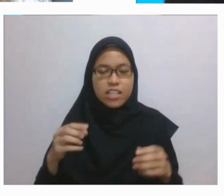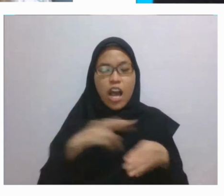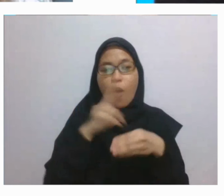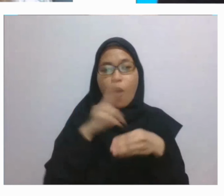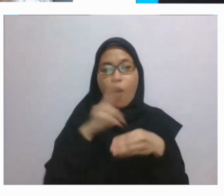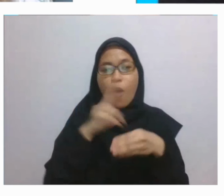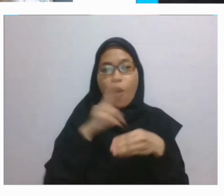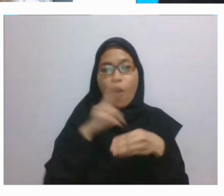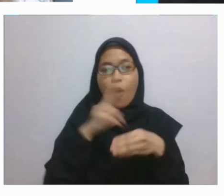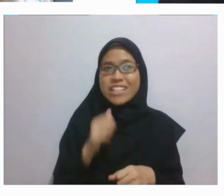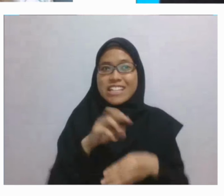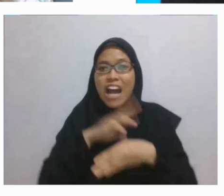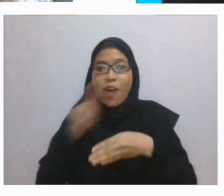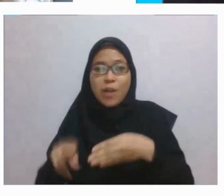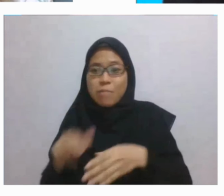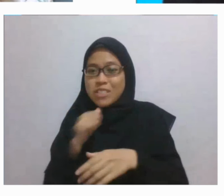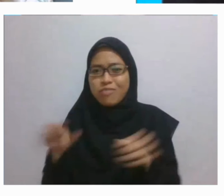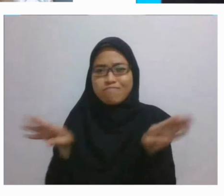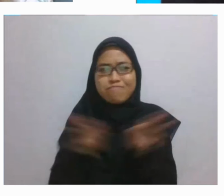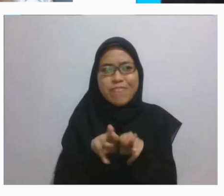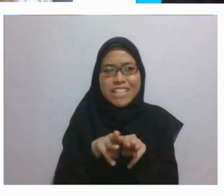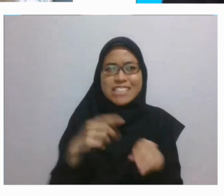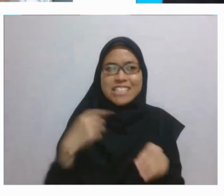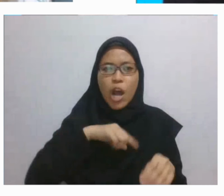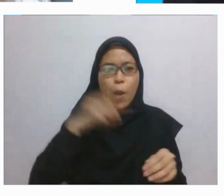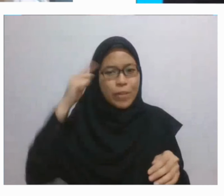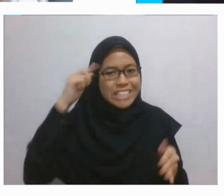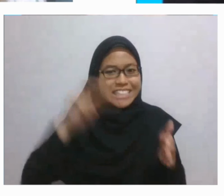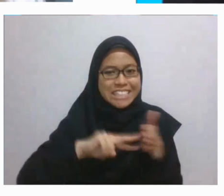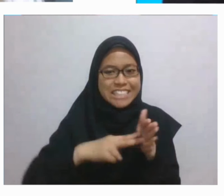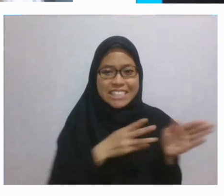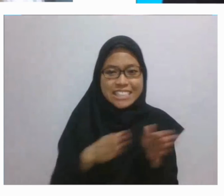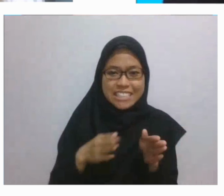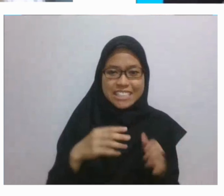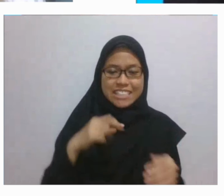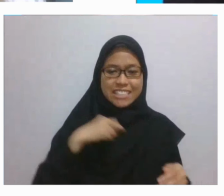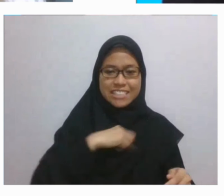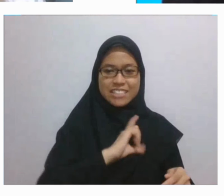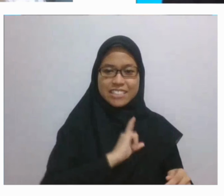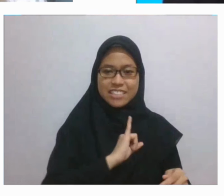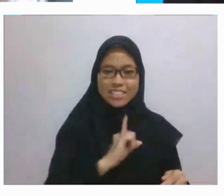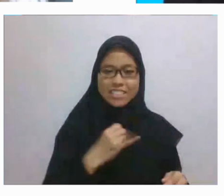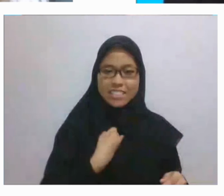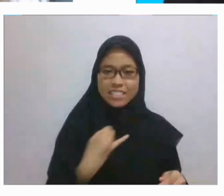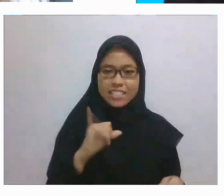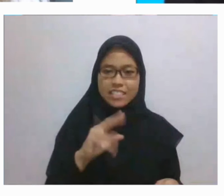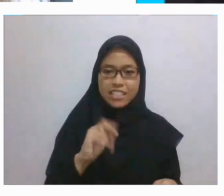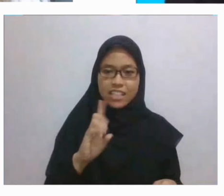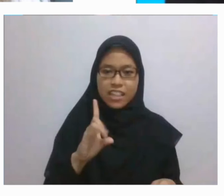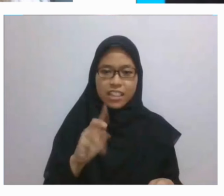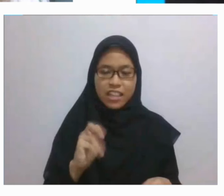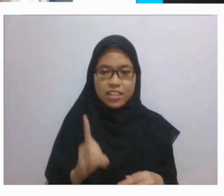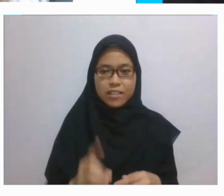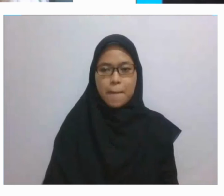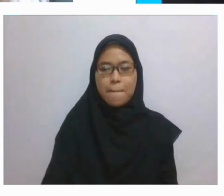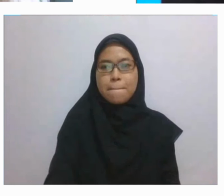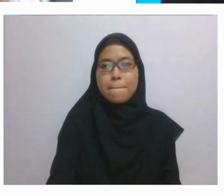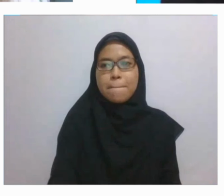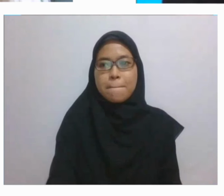intend. And I was also struck by one of your earlier slides that showed the adoption of nature-based